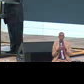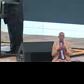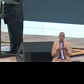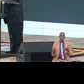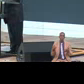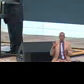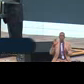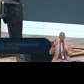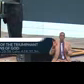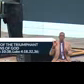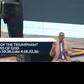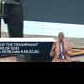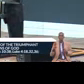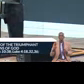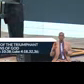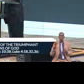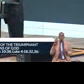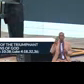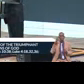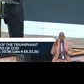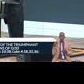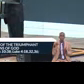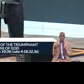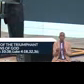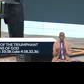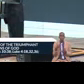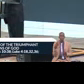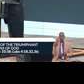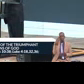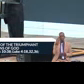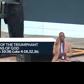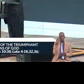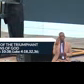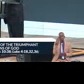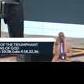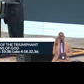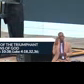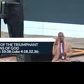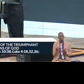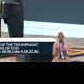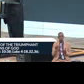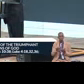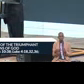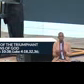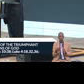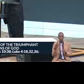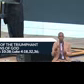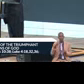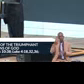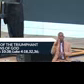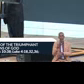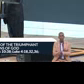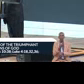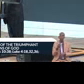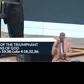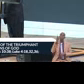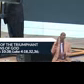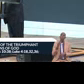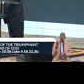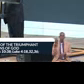second part of verse 8. For this purpose, the Son of God was